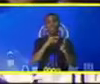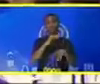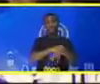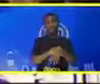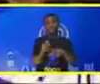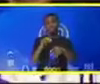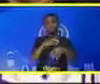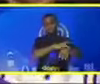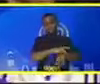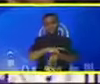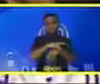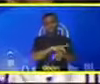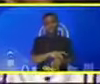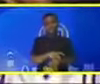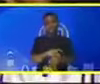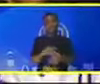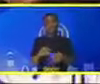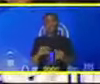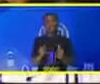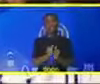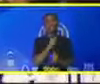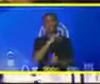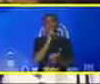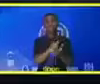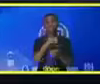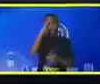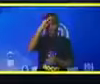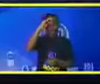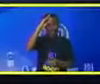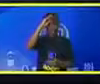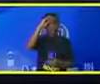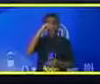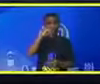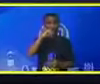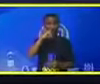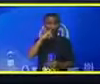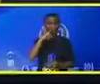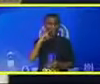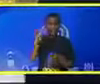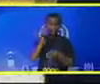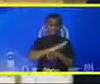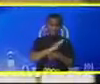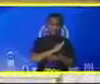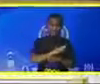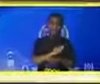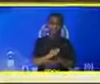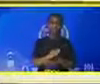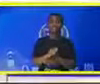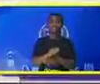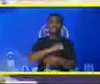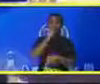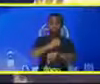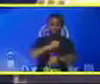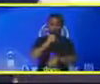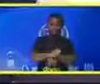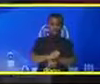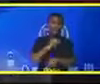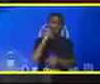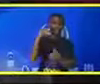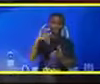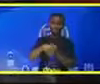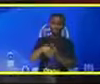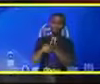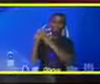with a man. The job, the business, the contract is not in heaven. Is on earth